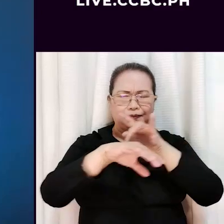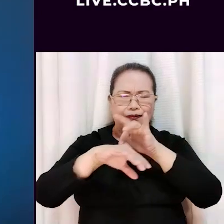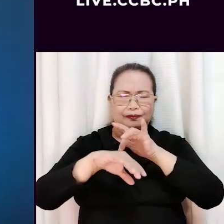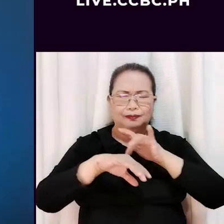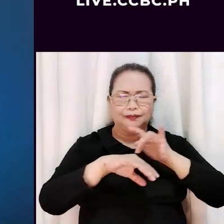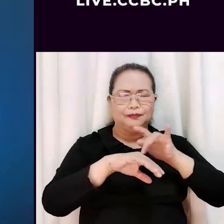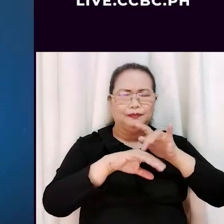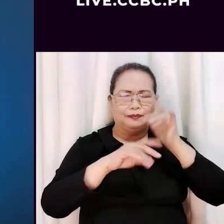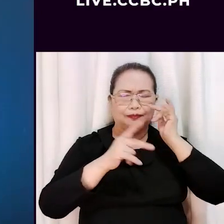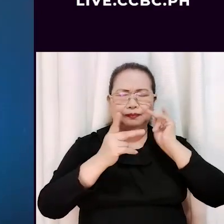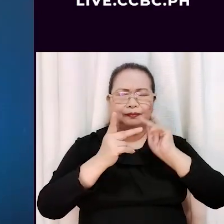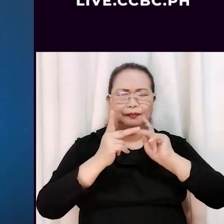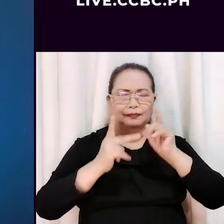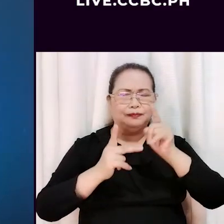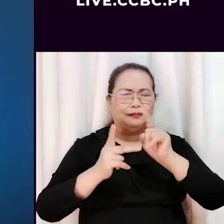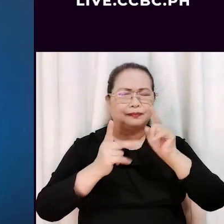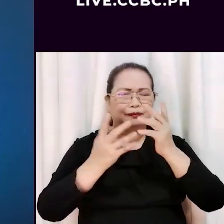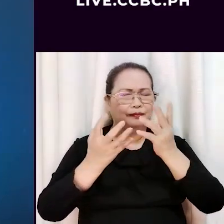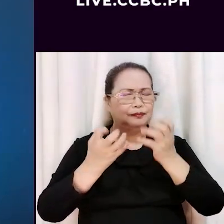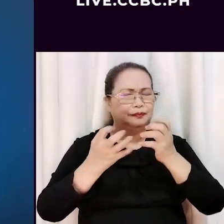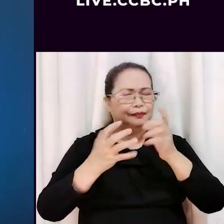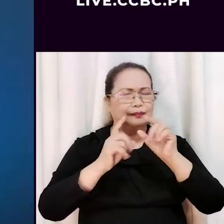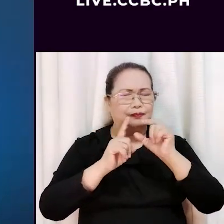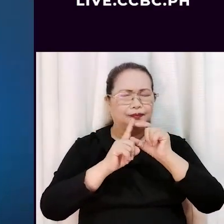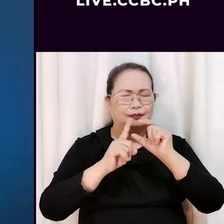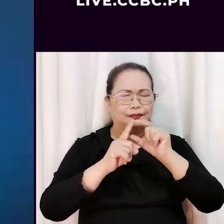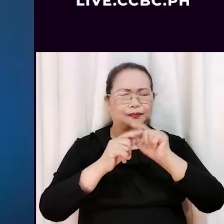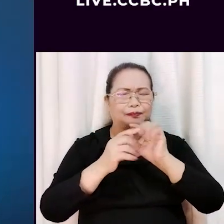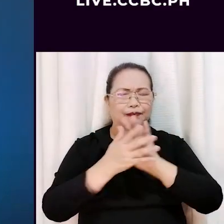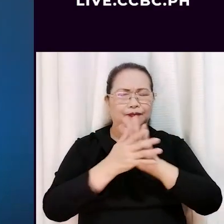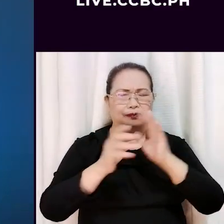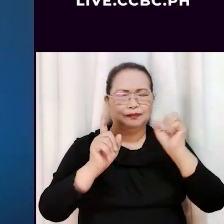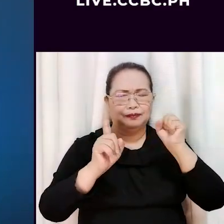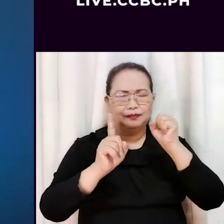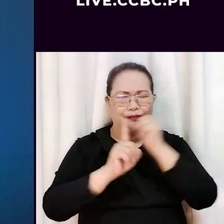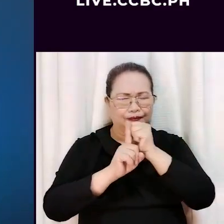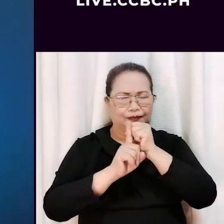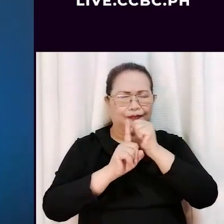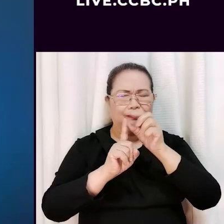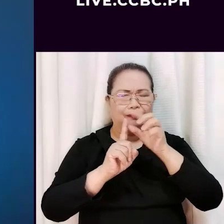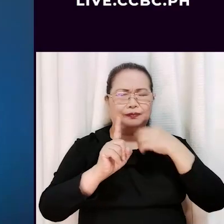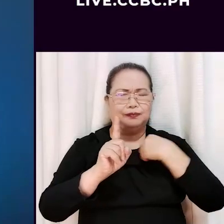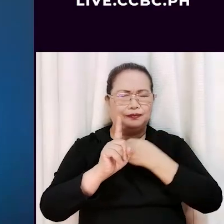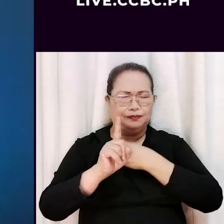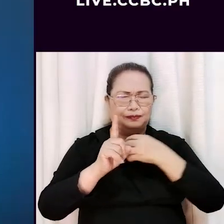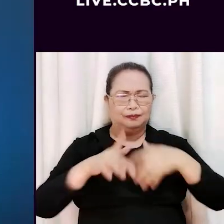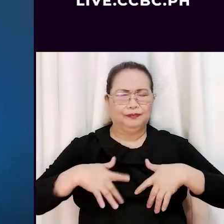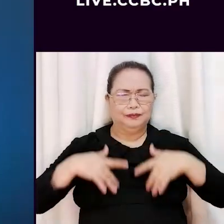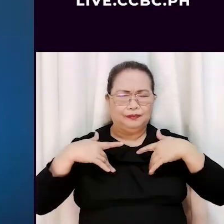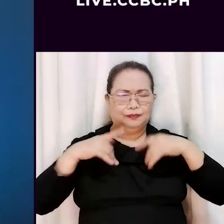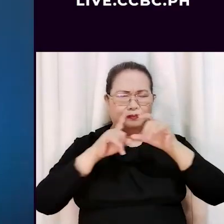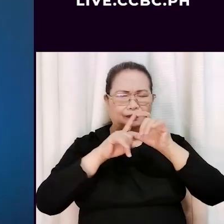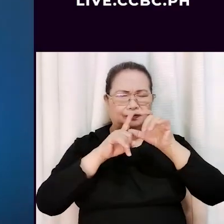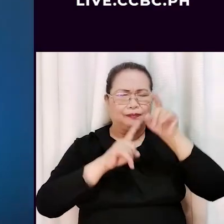purpose by which you want the word to impact our lives, because the word of God is truly